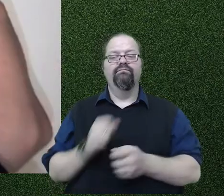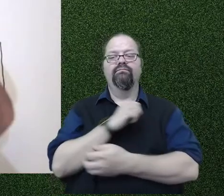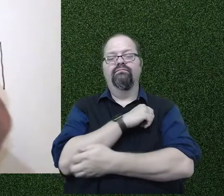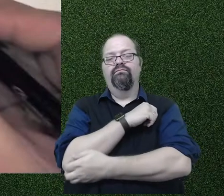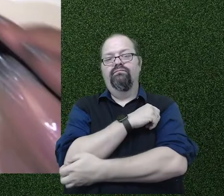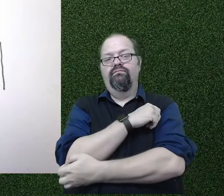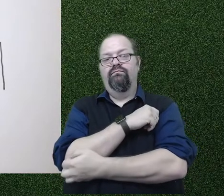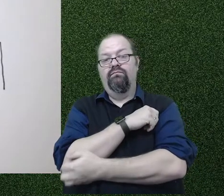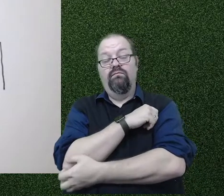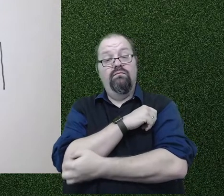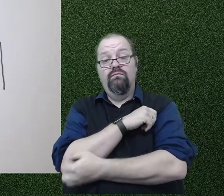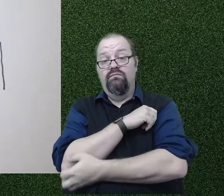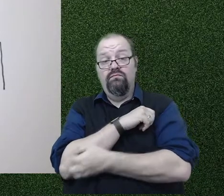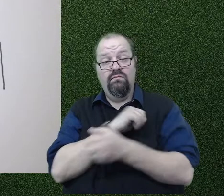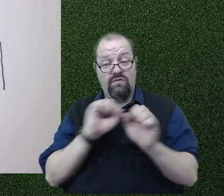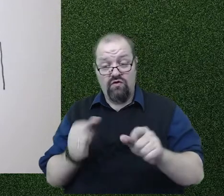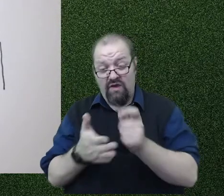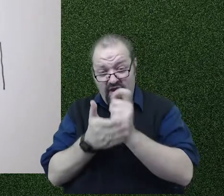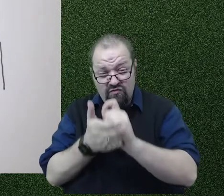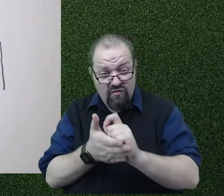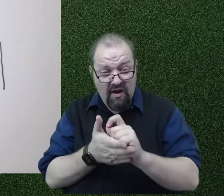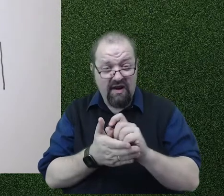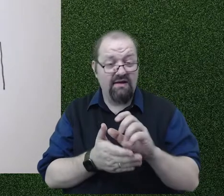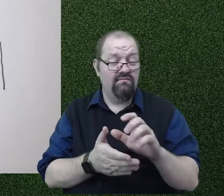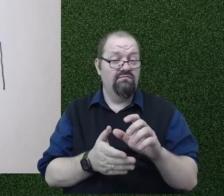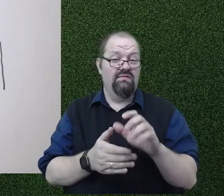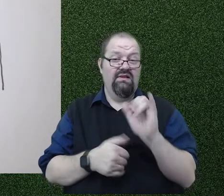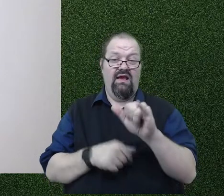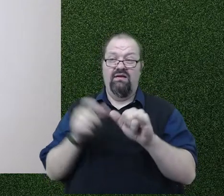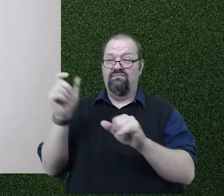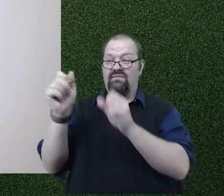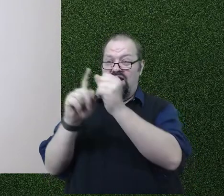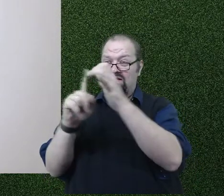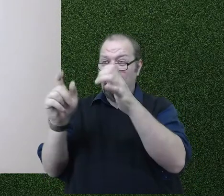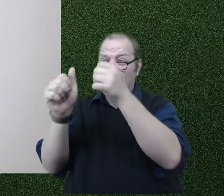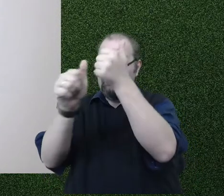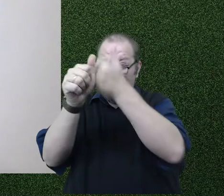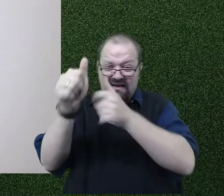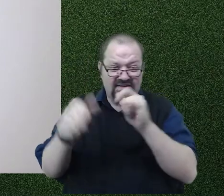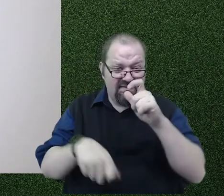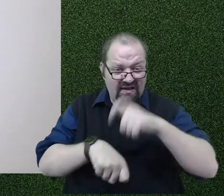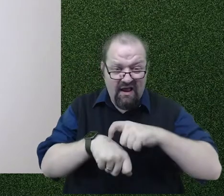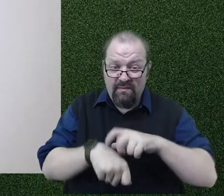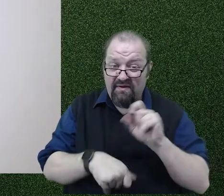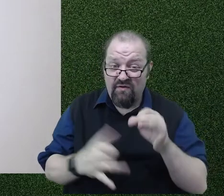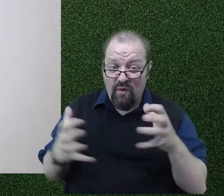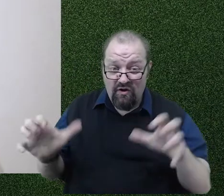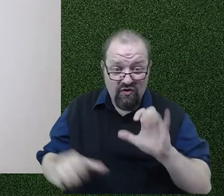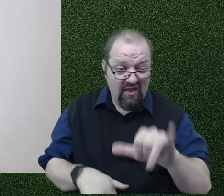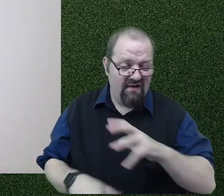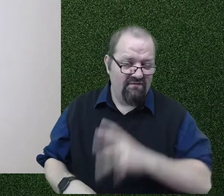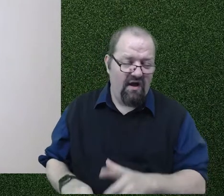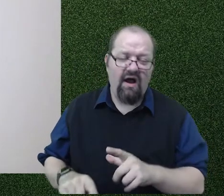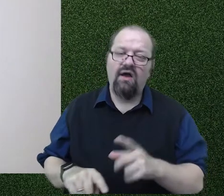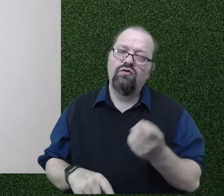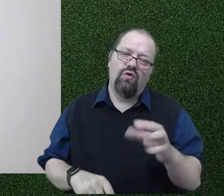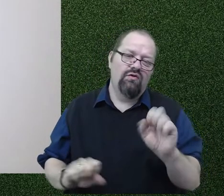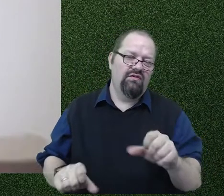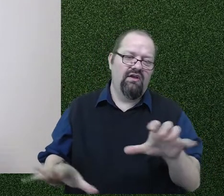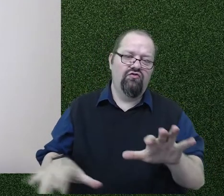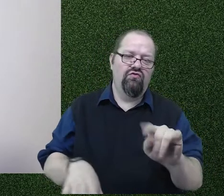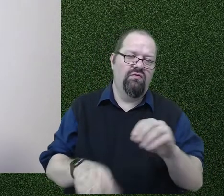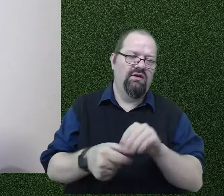And you can write out the cofactor expansion every time if you want to. I don't tend to. I tend to do it in my head.